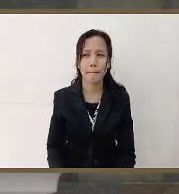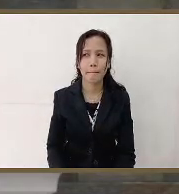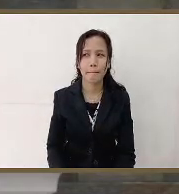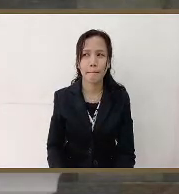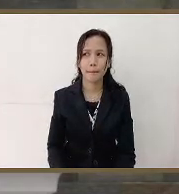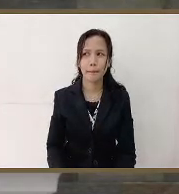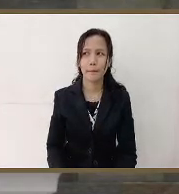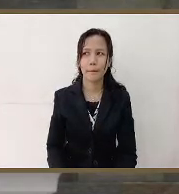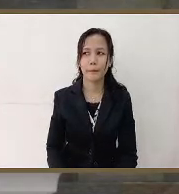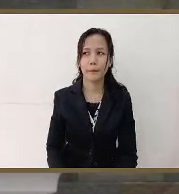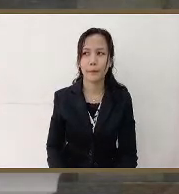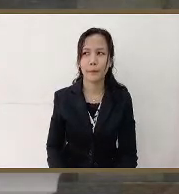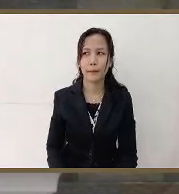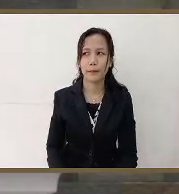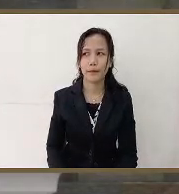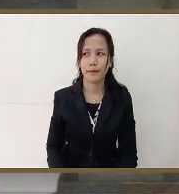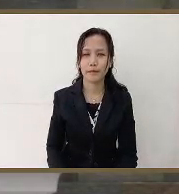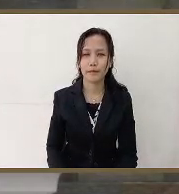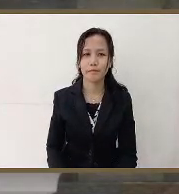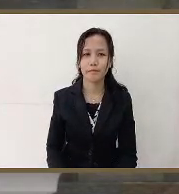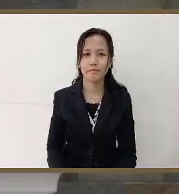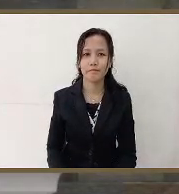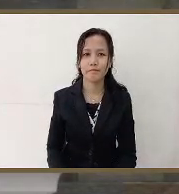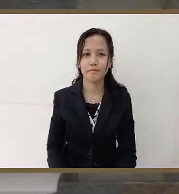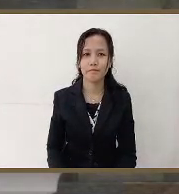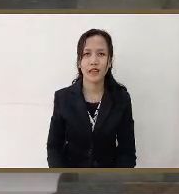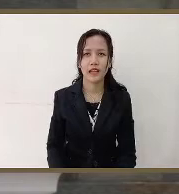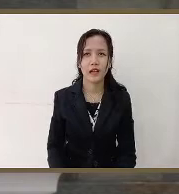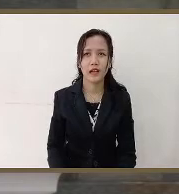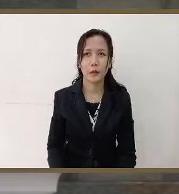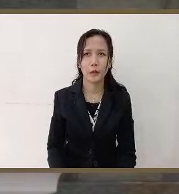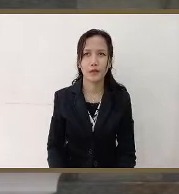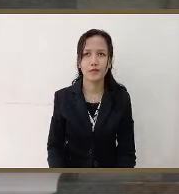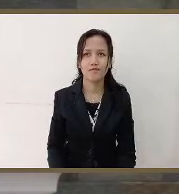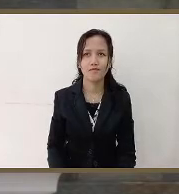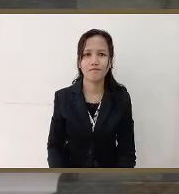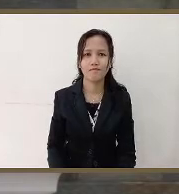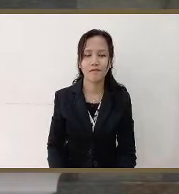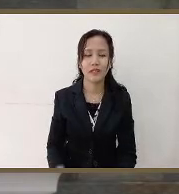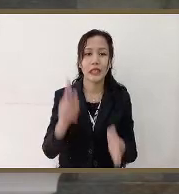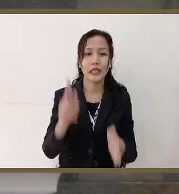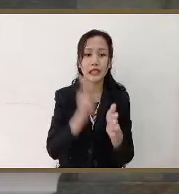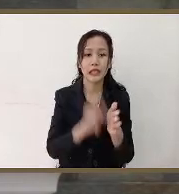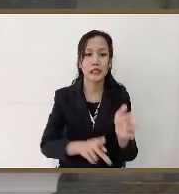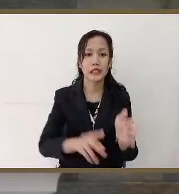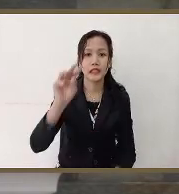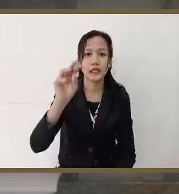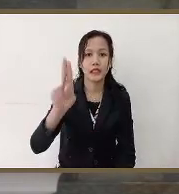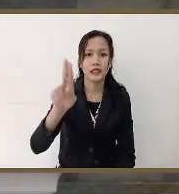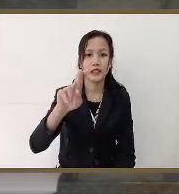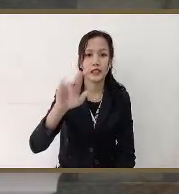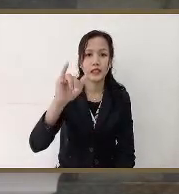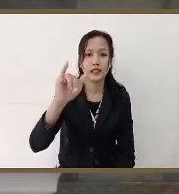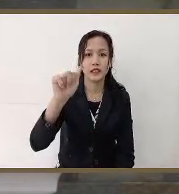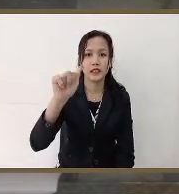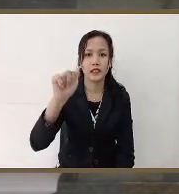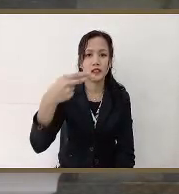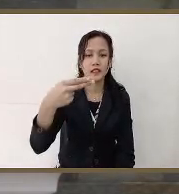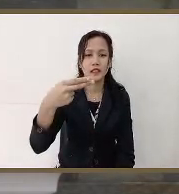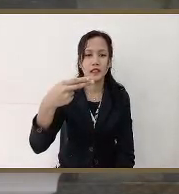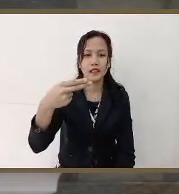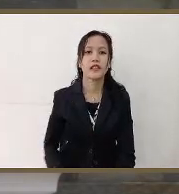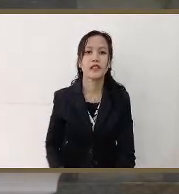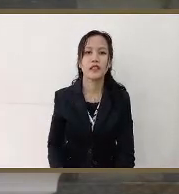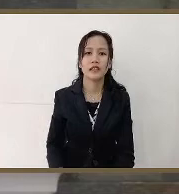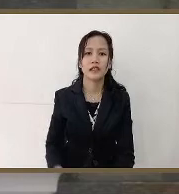Again, his pollution of a humble home and murder of Uriah. Both chapter 11 po yan. And